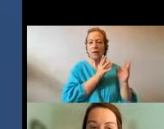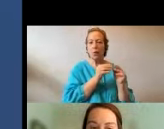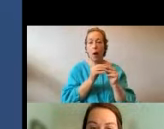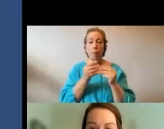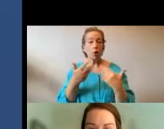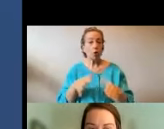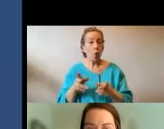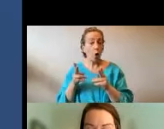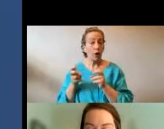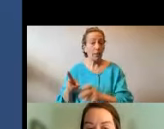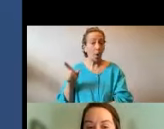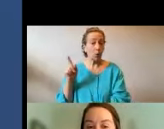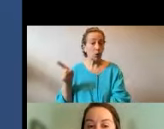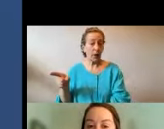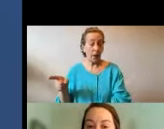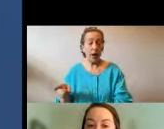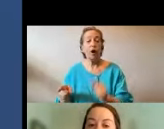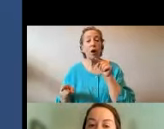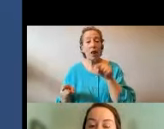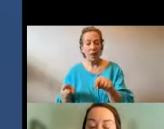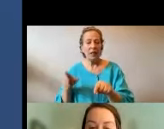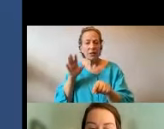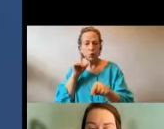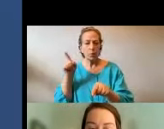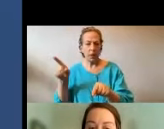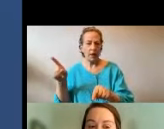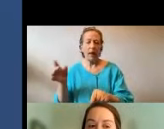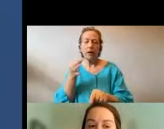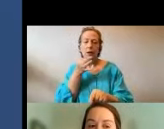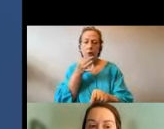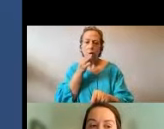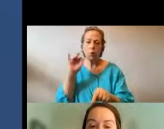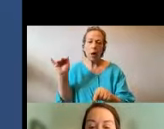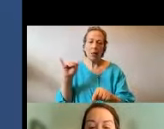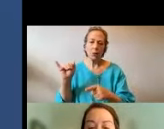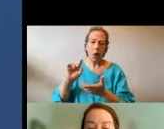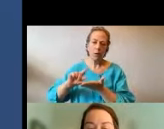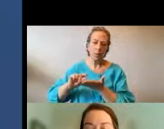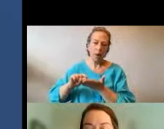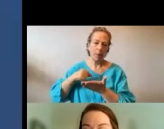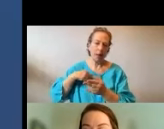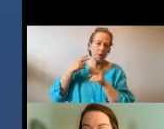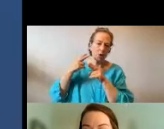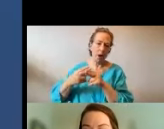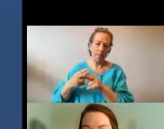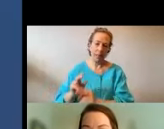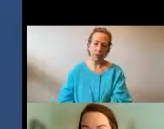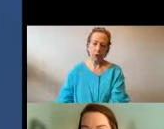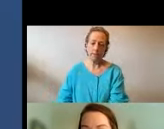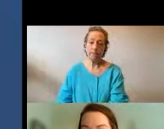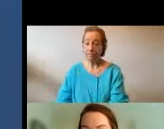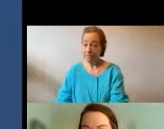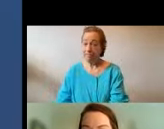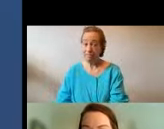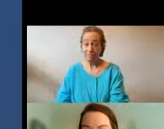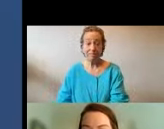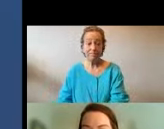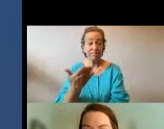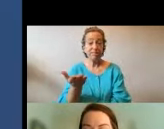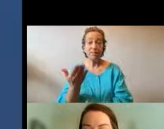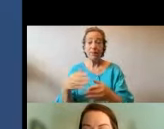will be posted in due time, as well as the publication that I referenced. So any closing comments,